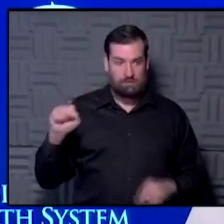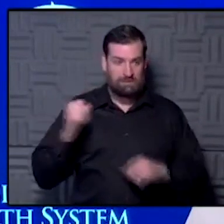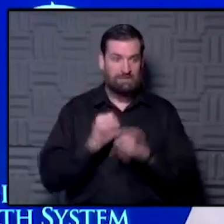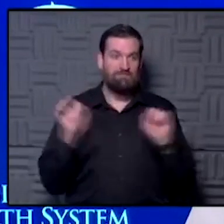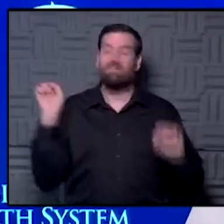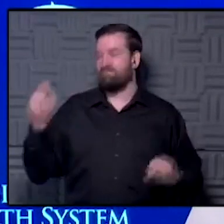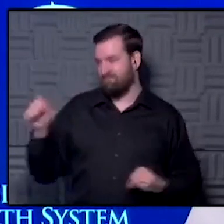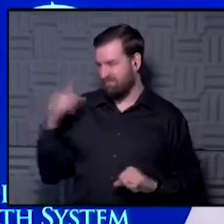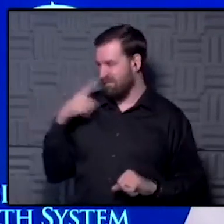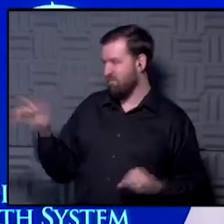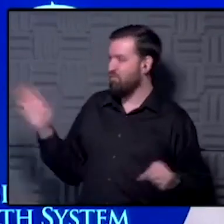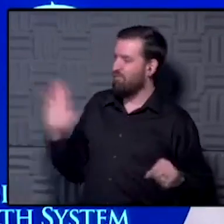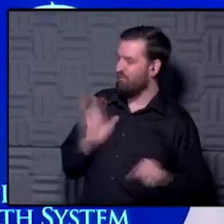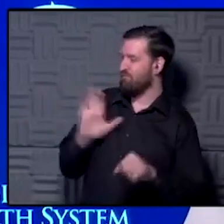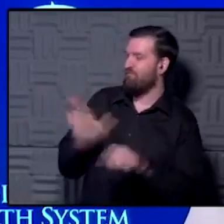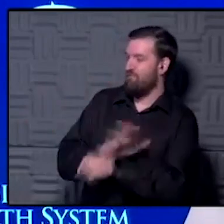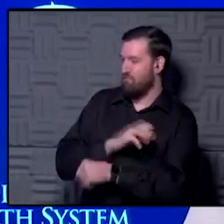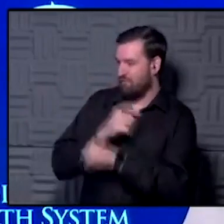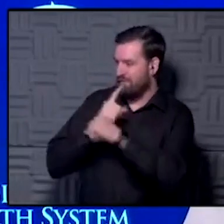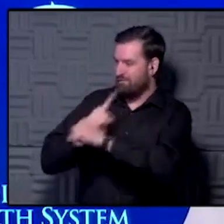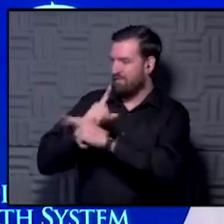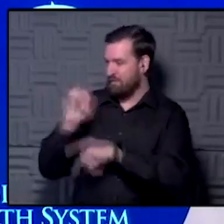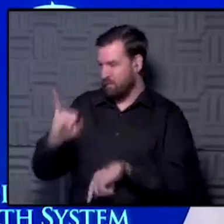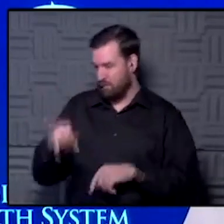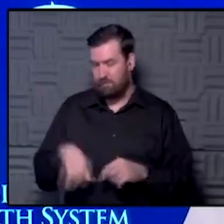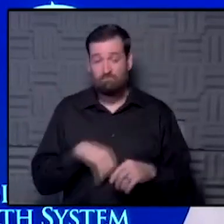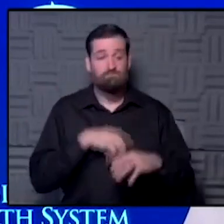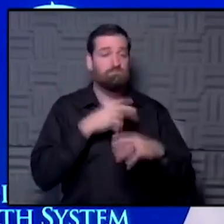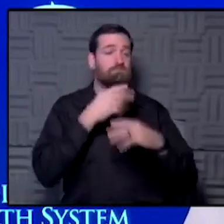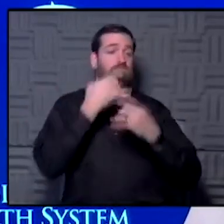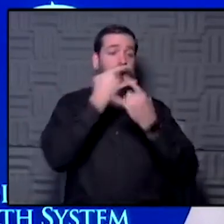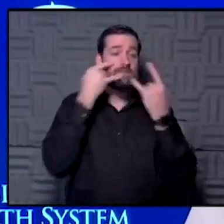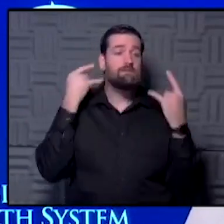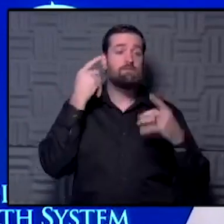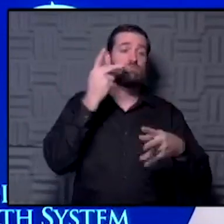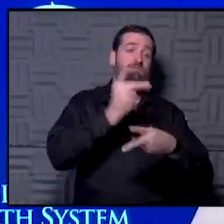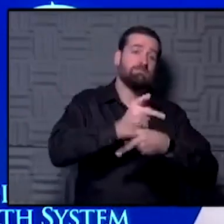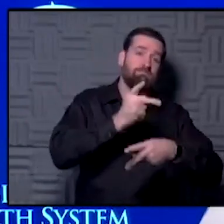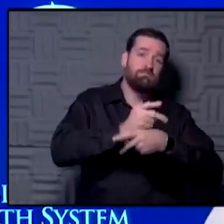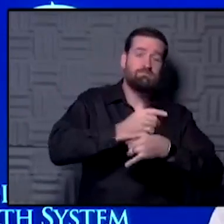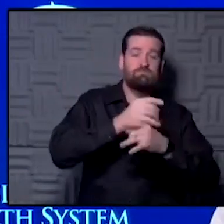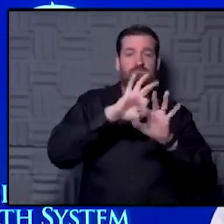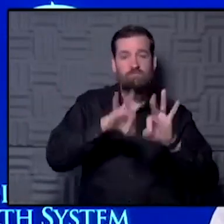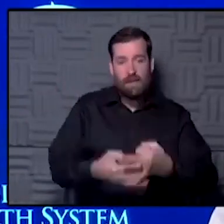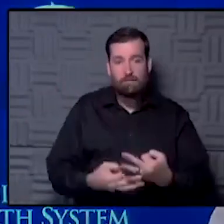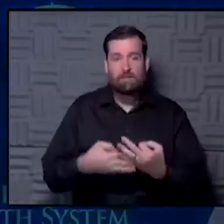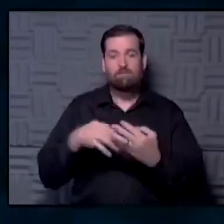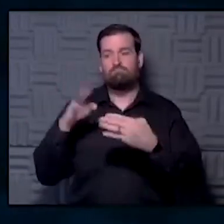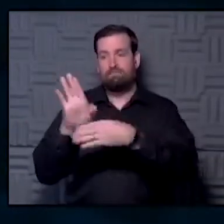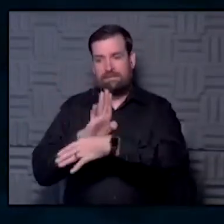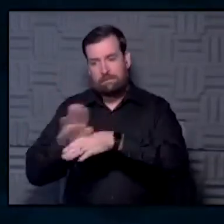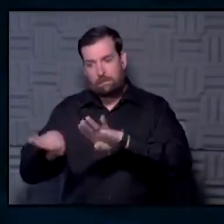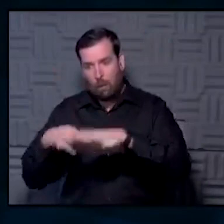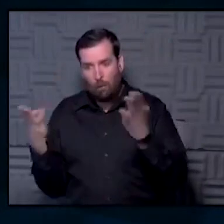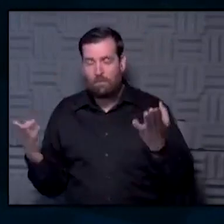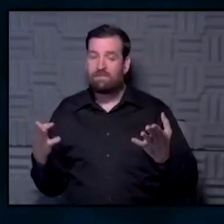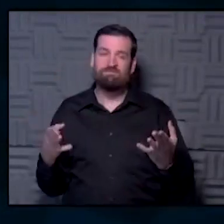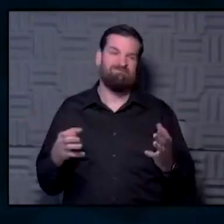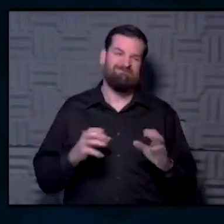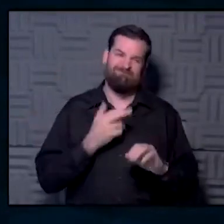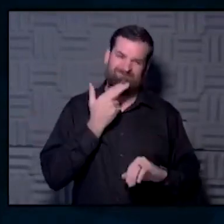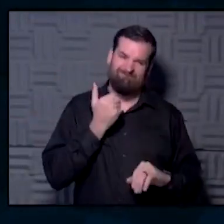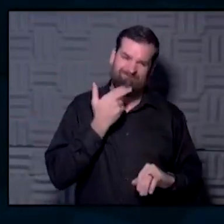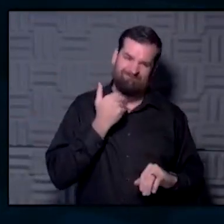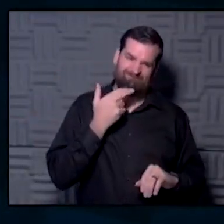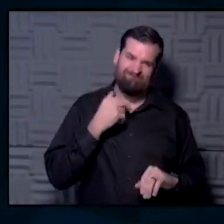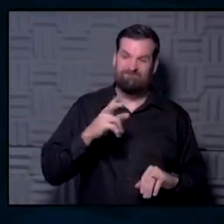for our entire defense. Let's just say that. We want to wear a mask to protect our family, keep school and businesses open. Doesn't get any cuter than